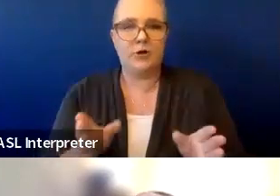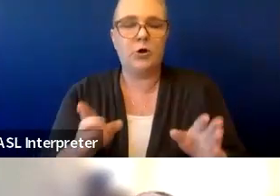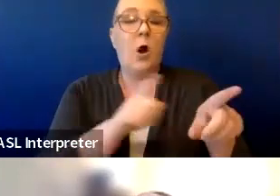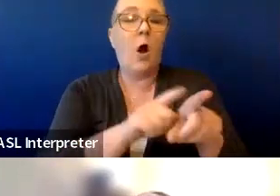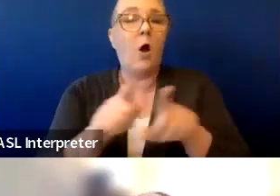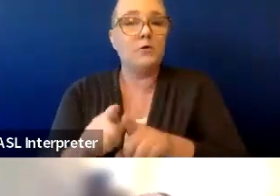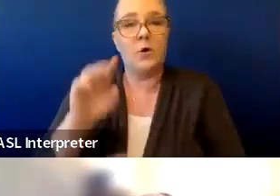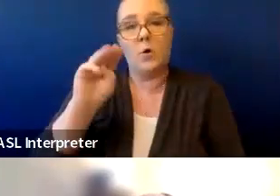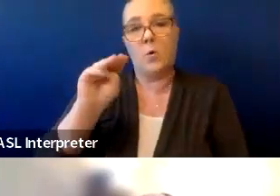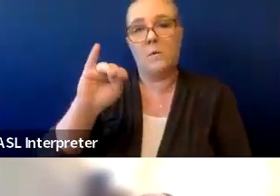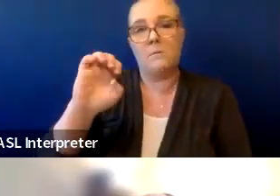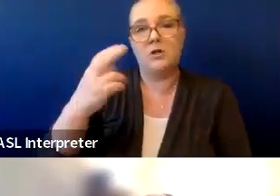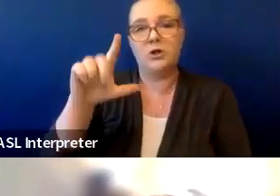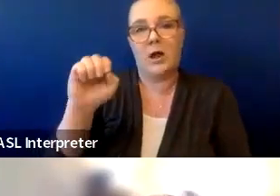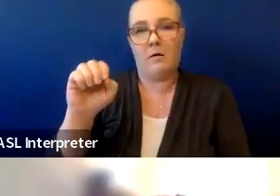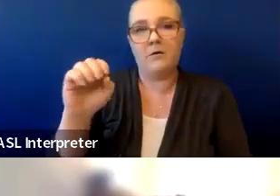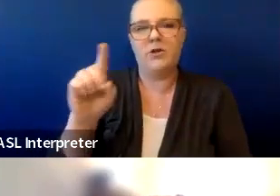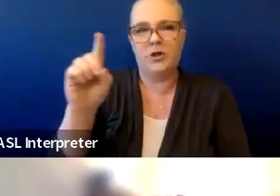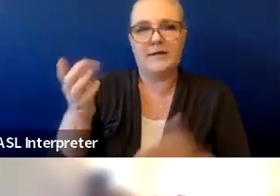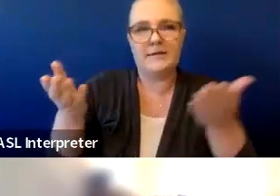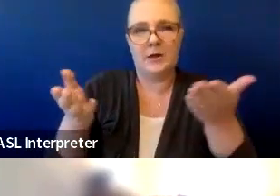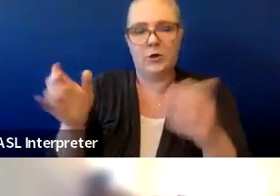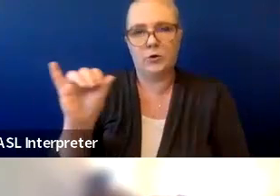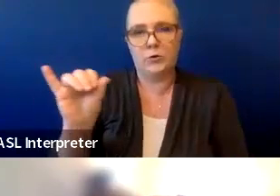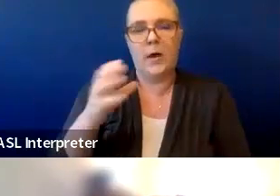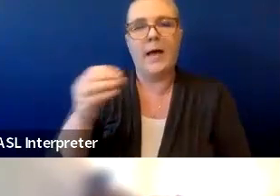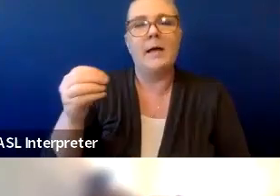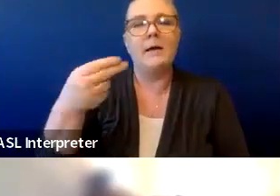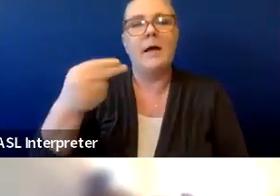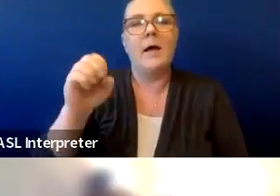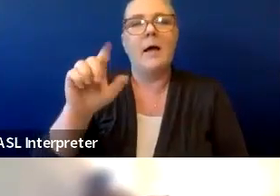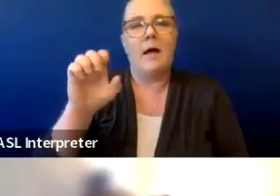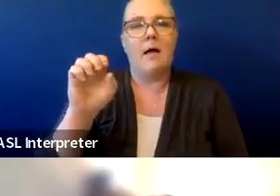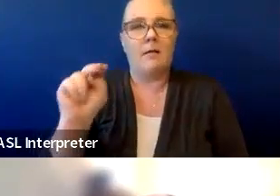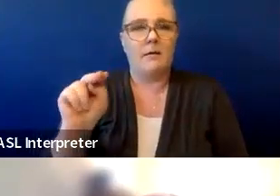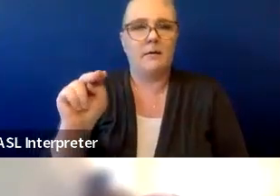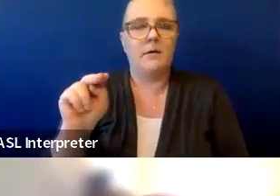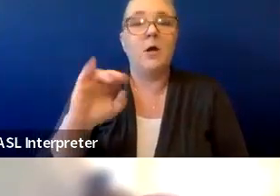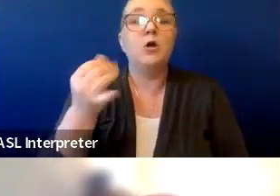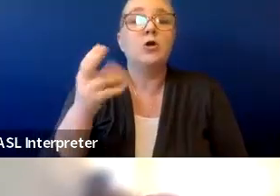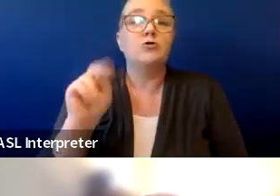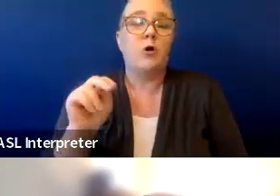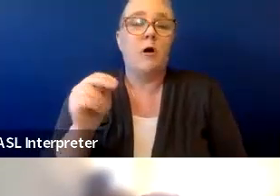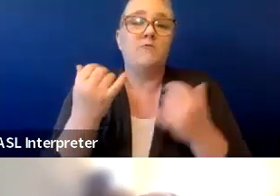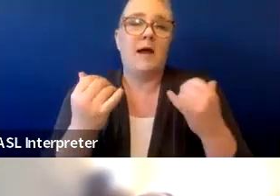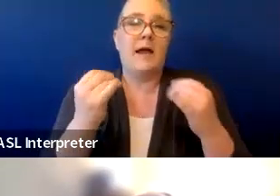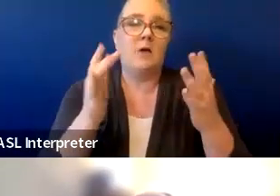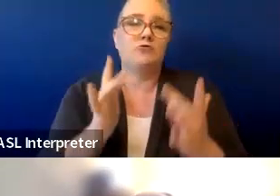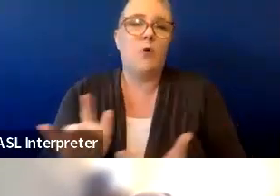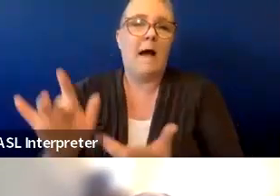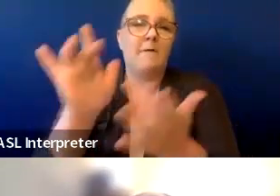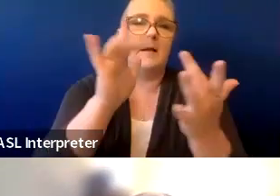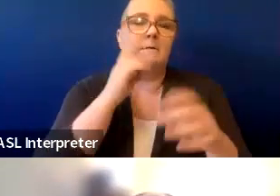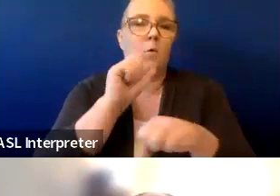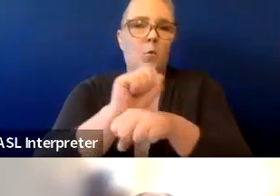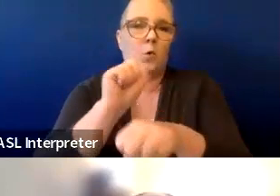Michelle Duchenne. Good morning, Michelle. And Miss Helen Neary. John Decker is traveling today for work, so